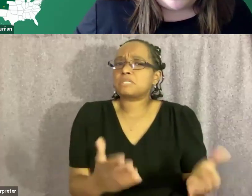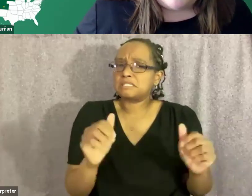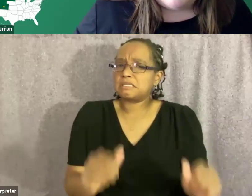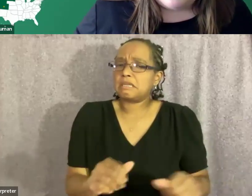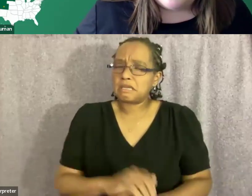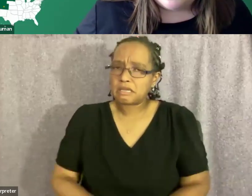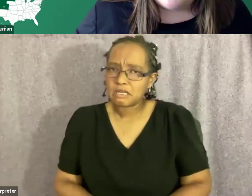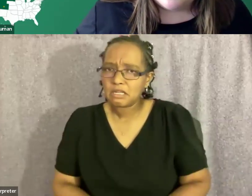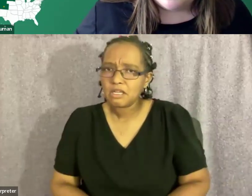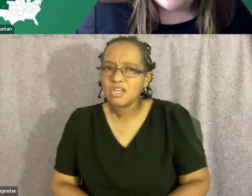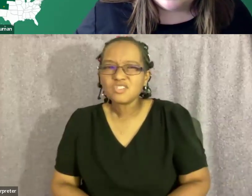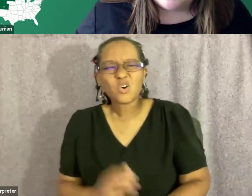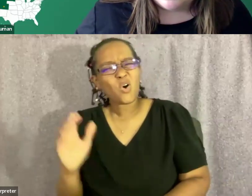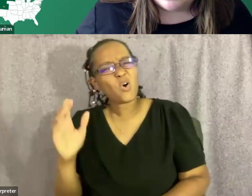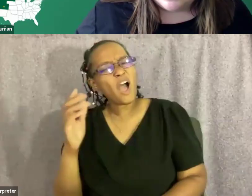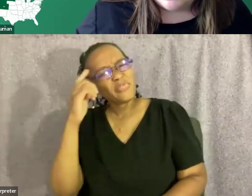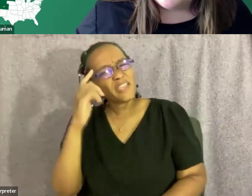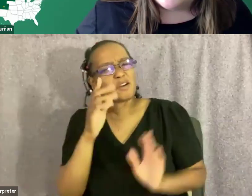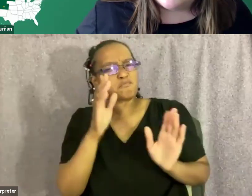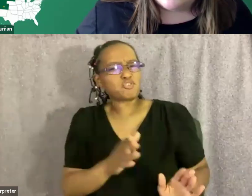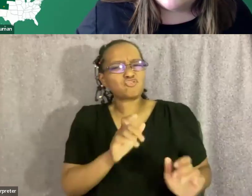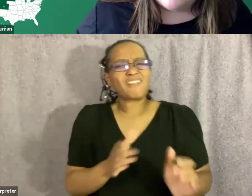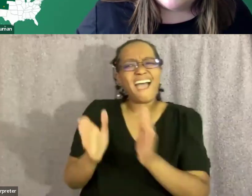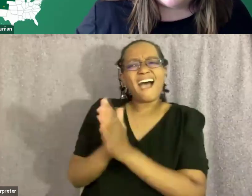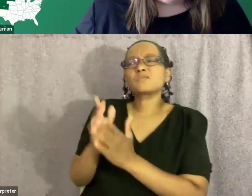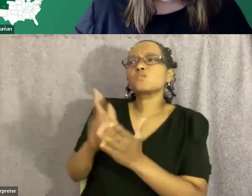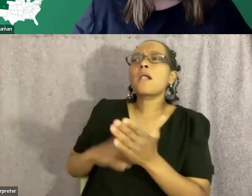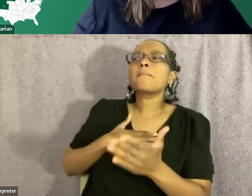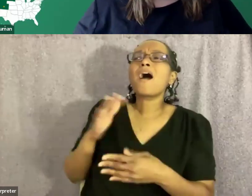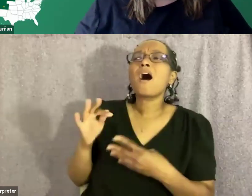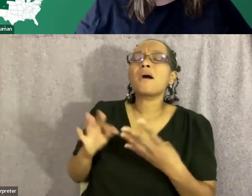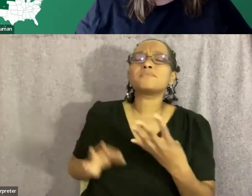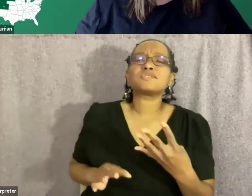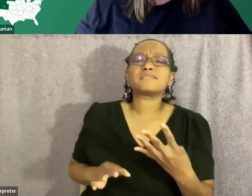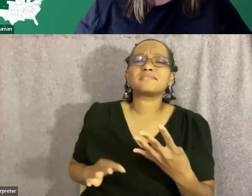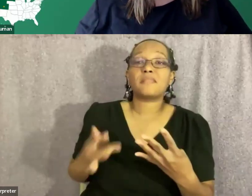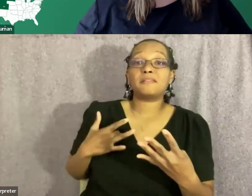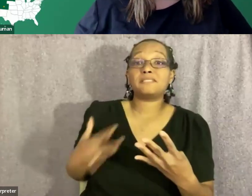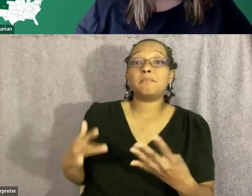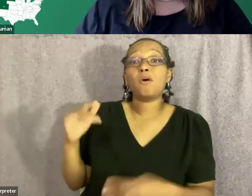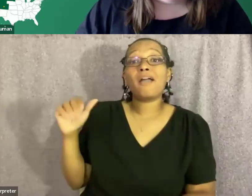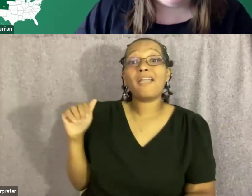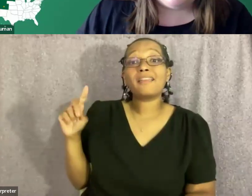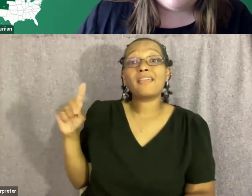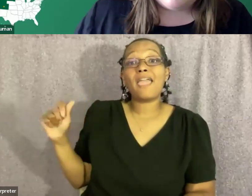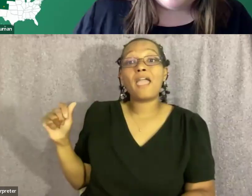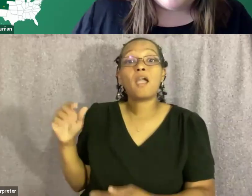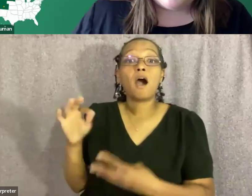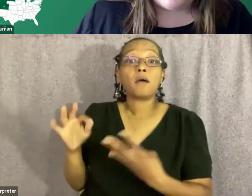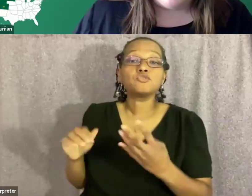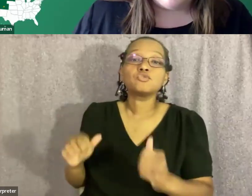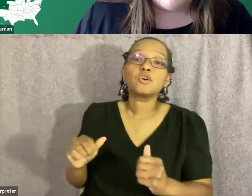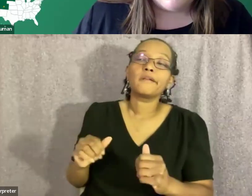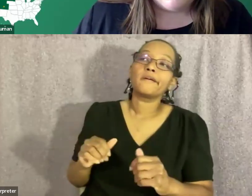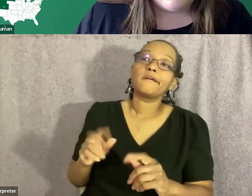So I guess they asked what their options would be. I think that's just, the usual options under the ADA. You could file a complaint. You